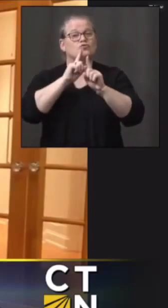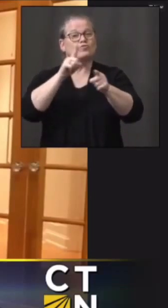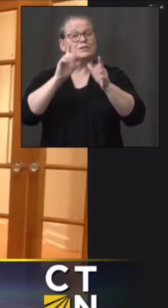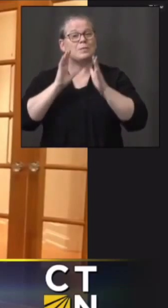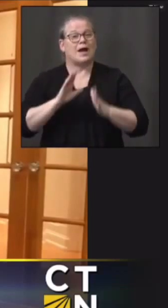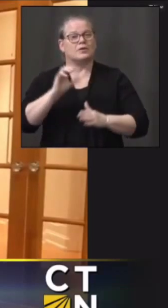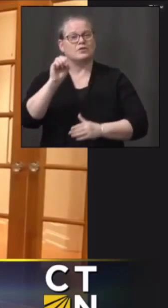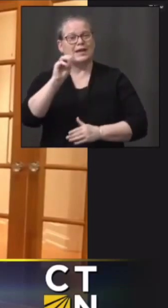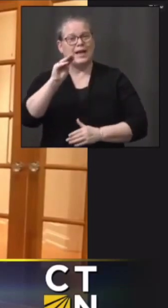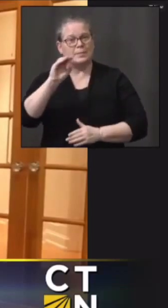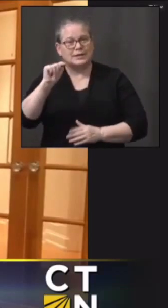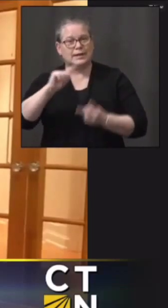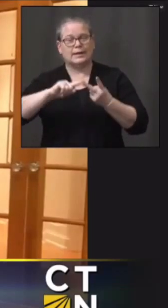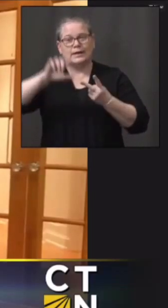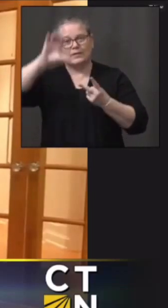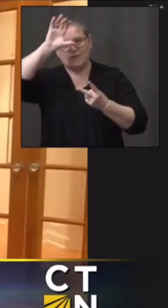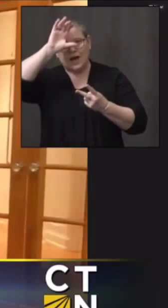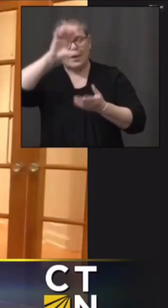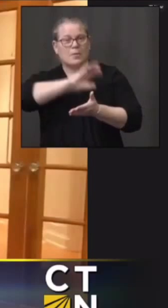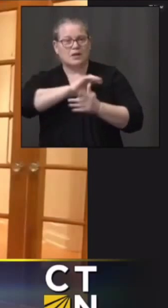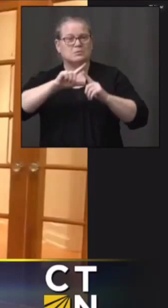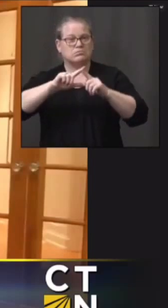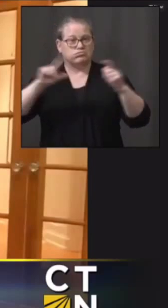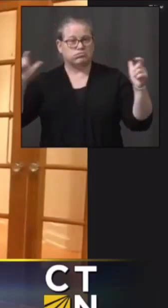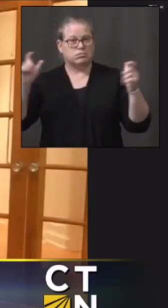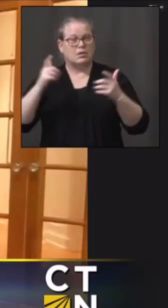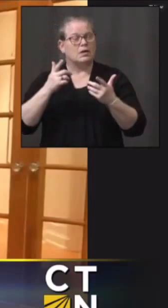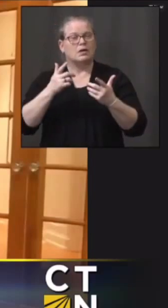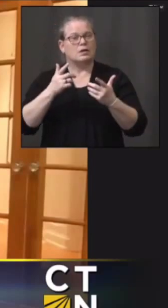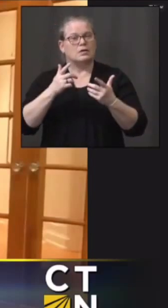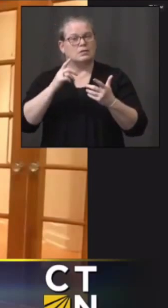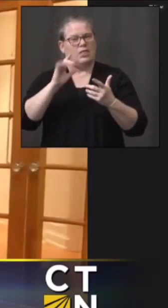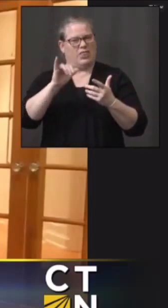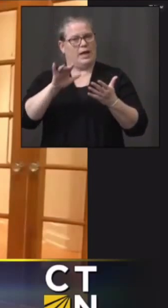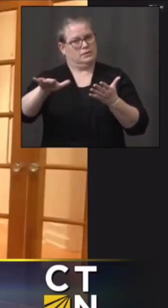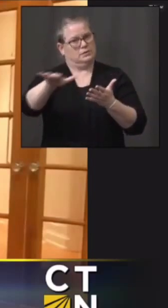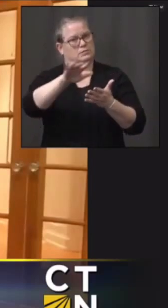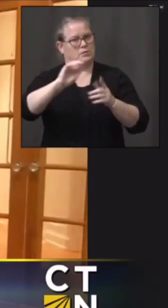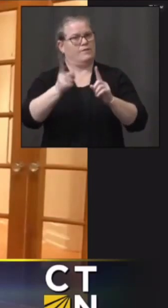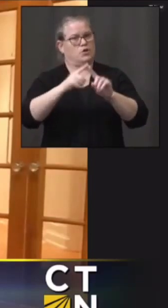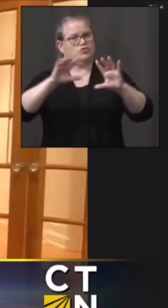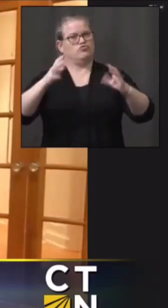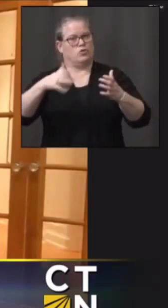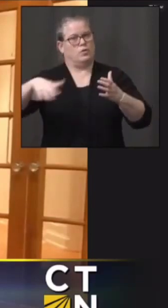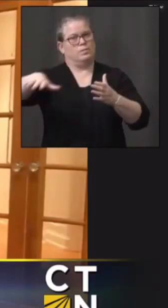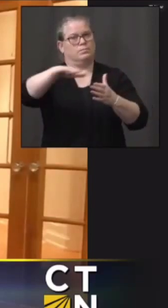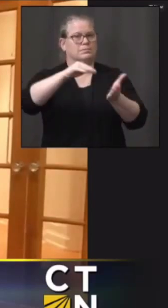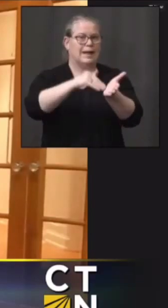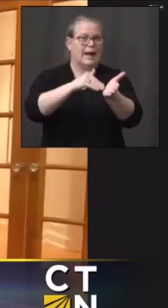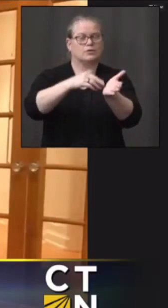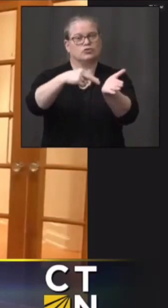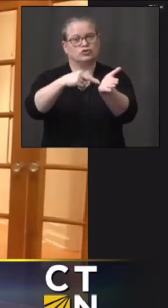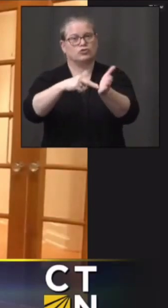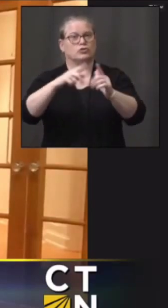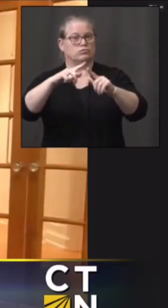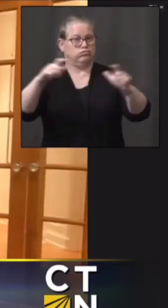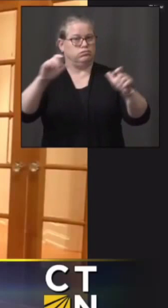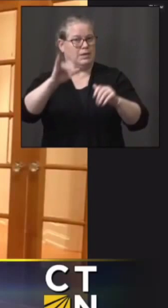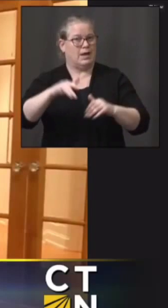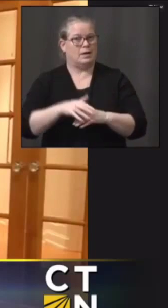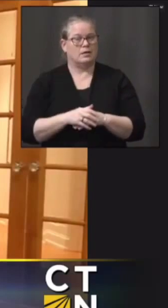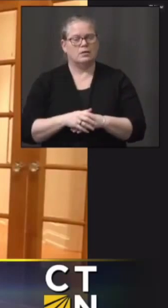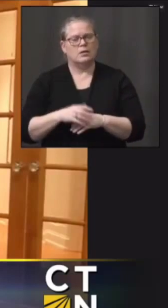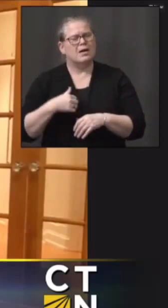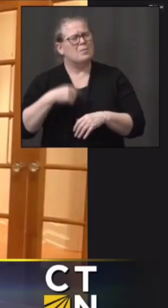here. Yeah, but I thought it was 204,000 among the medical workers, 22,000 nursing